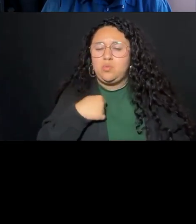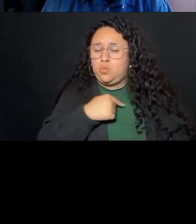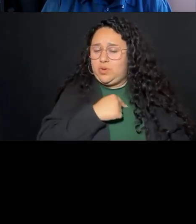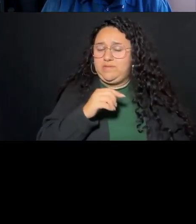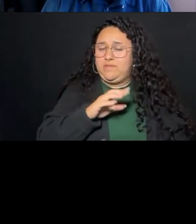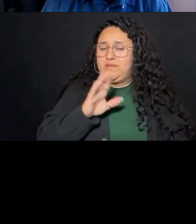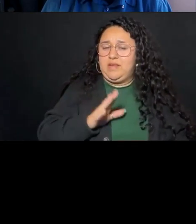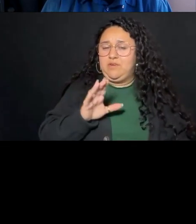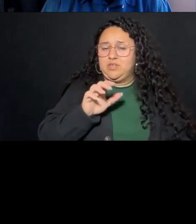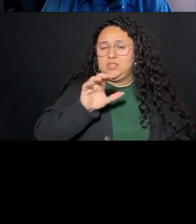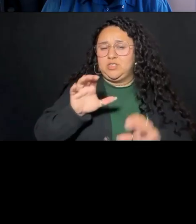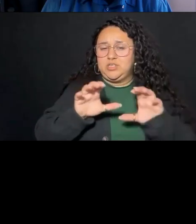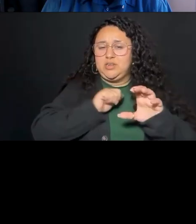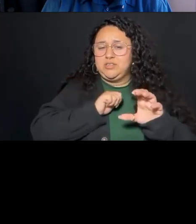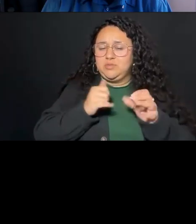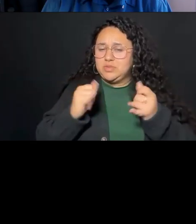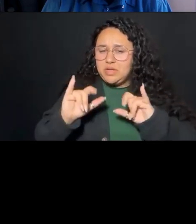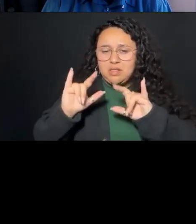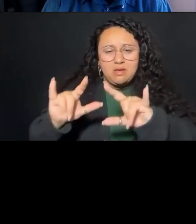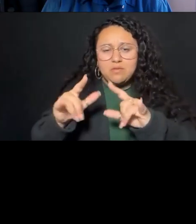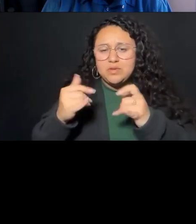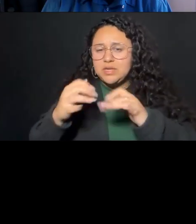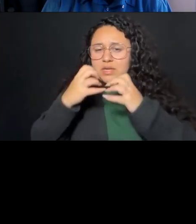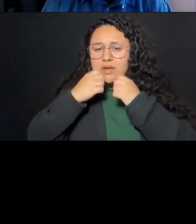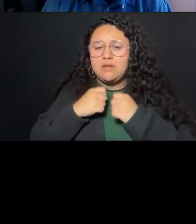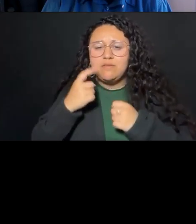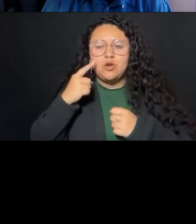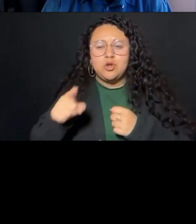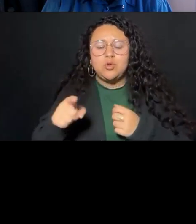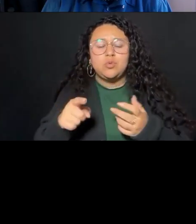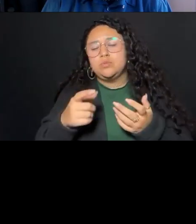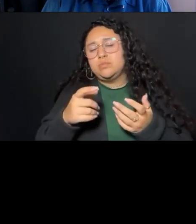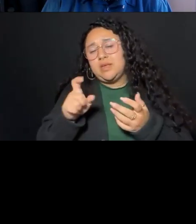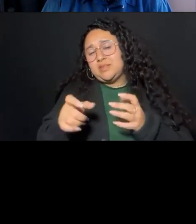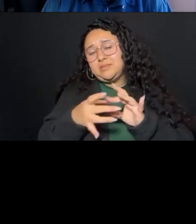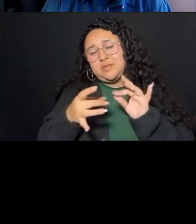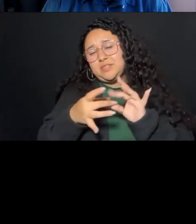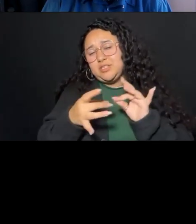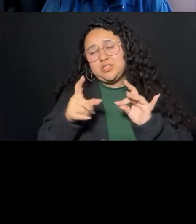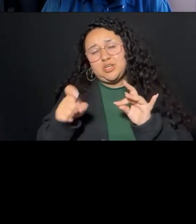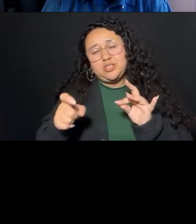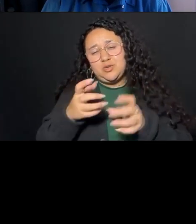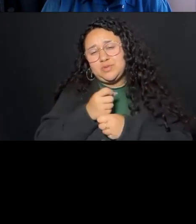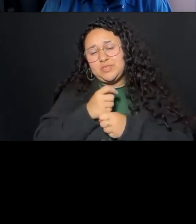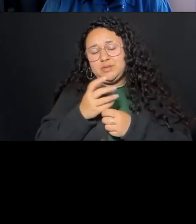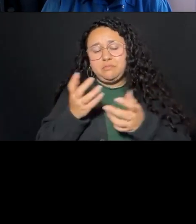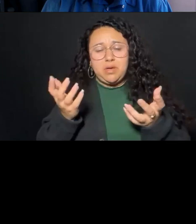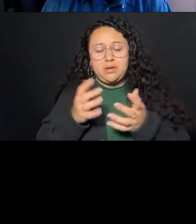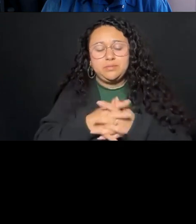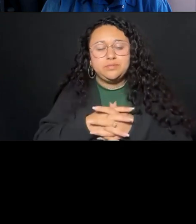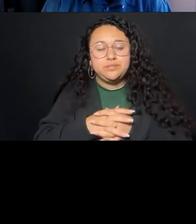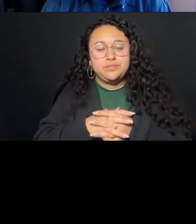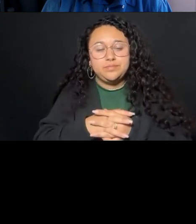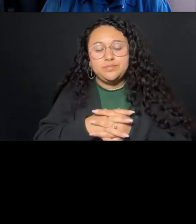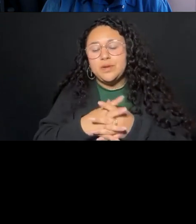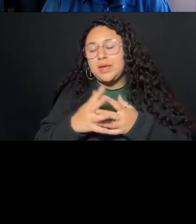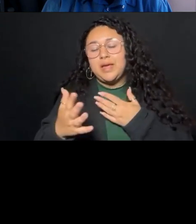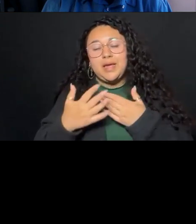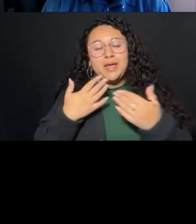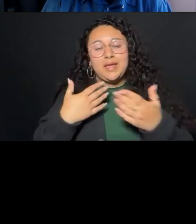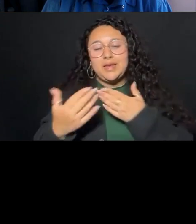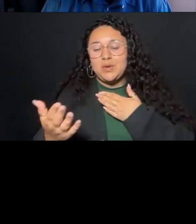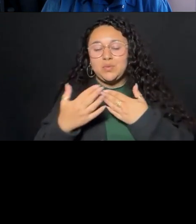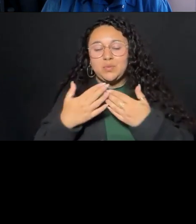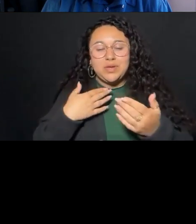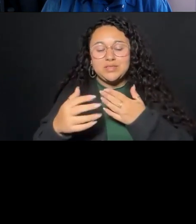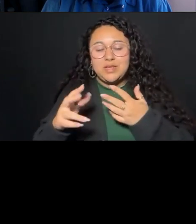this, but we do love and care for you, which is like the message I should have received, but you know. Um, anyways,